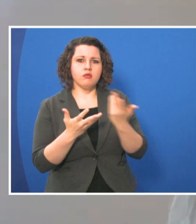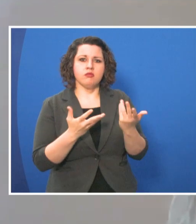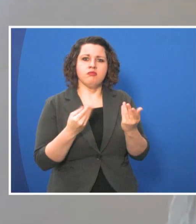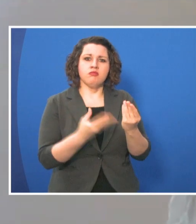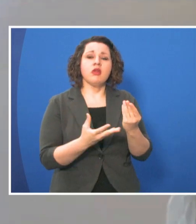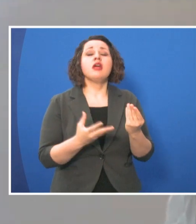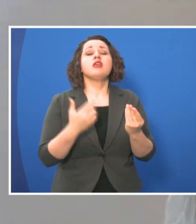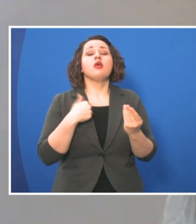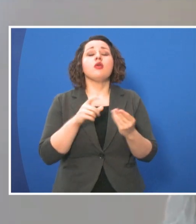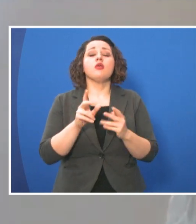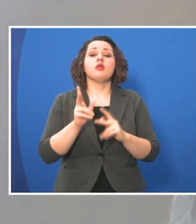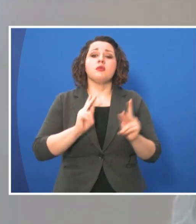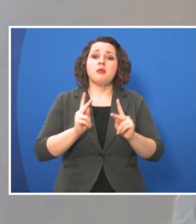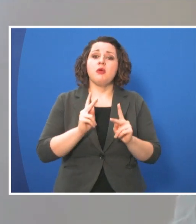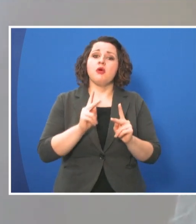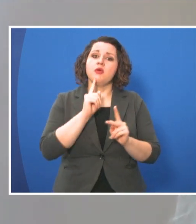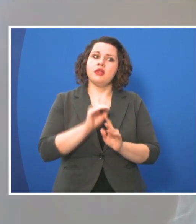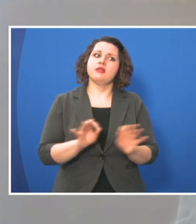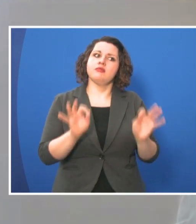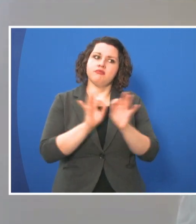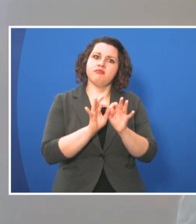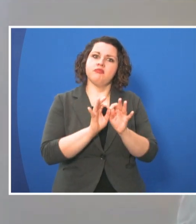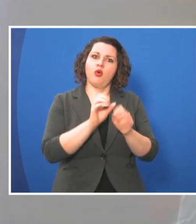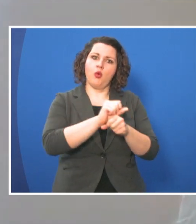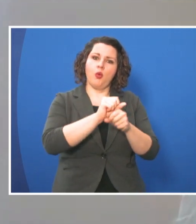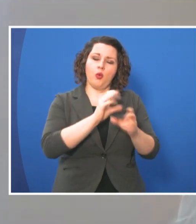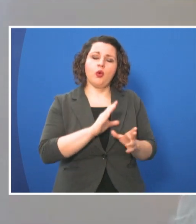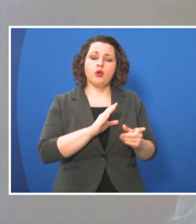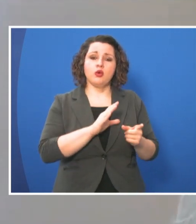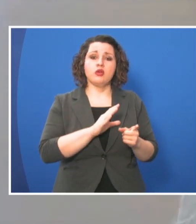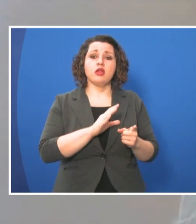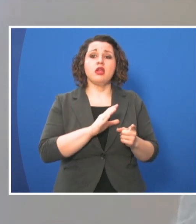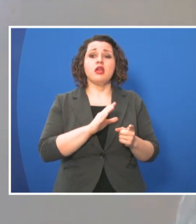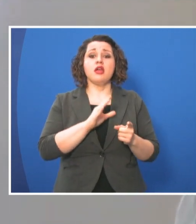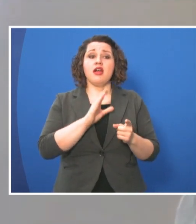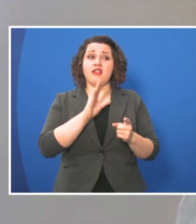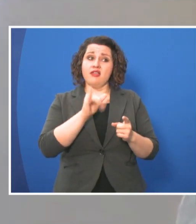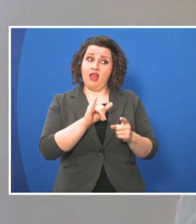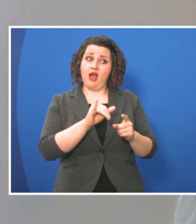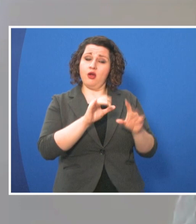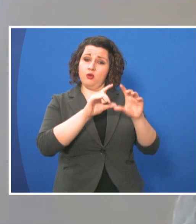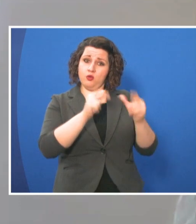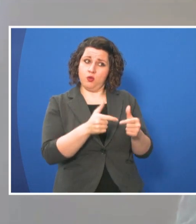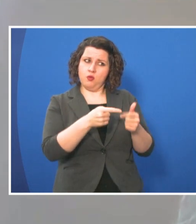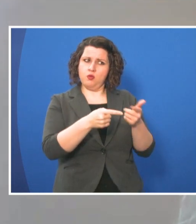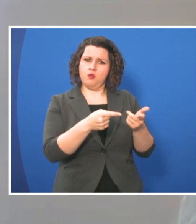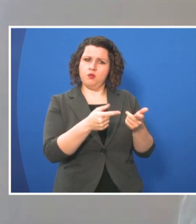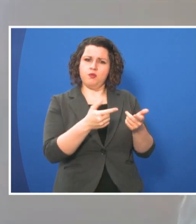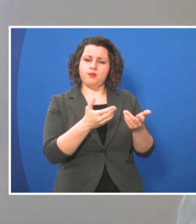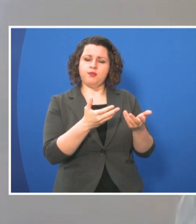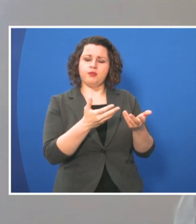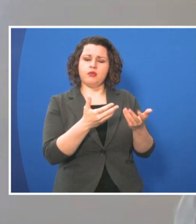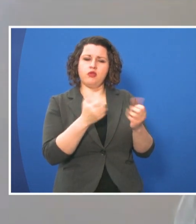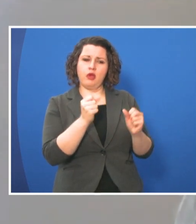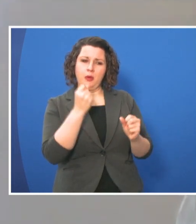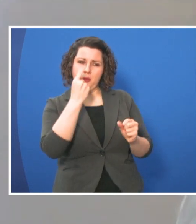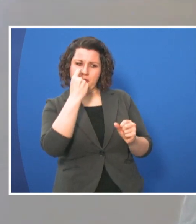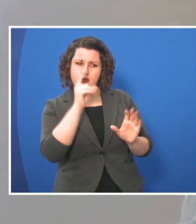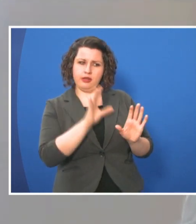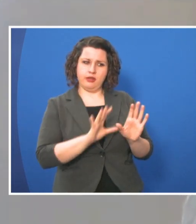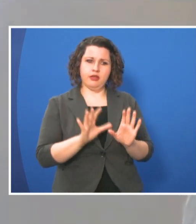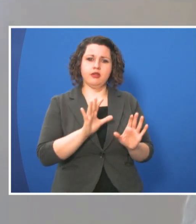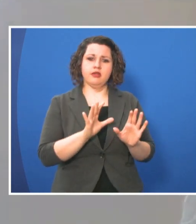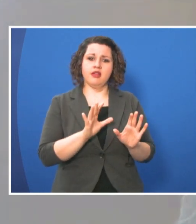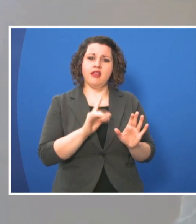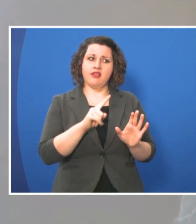and critical infrastructure workers. And, the goal with a group like that is to try and understand, given that they've